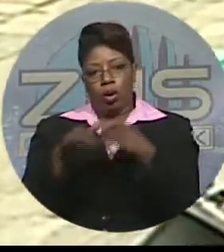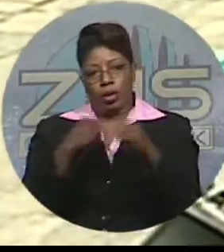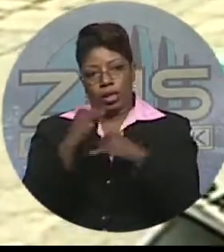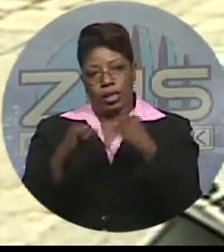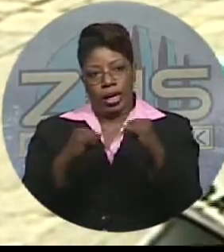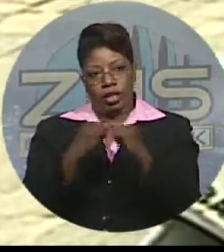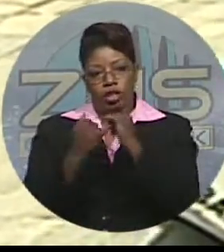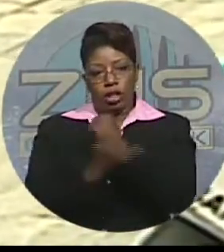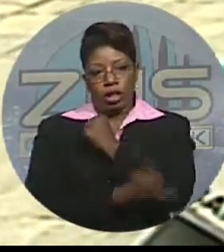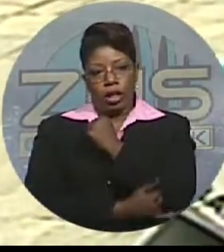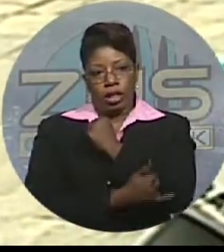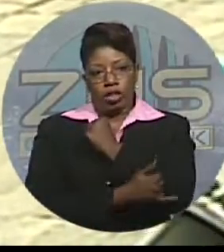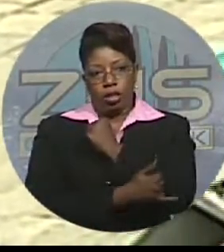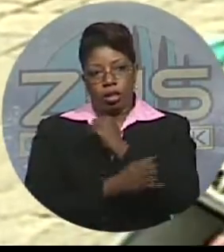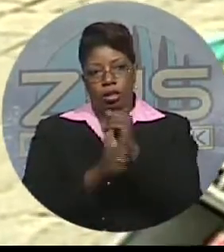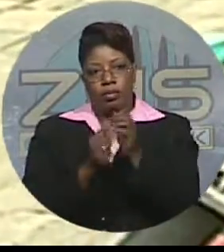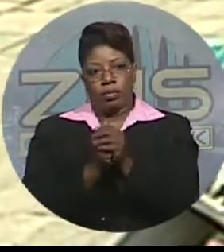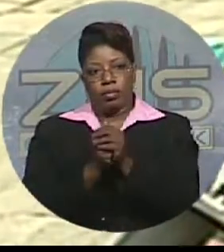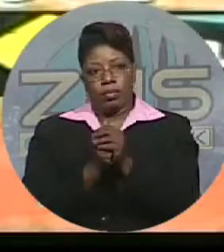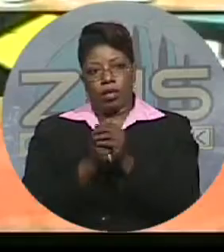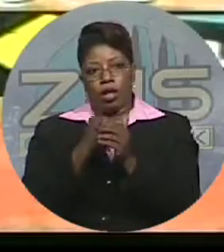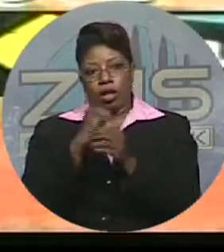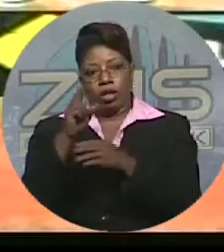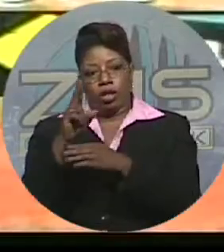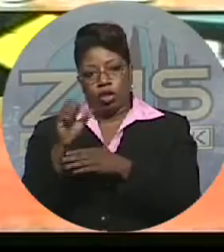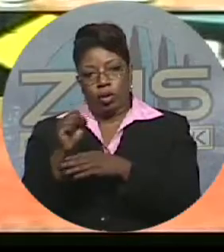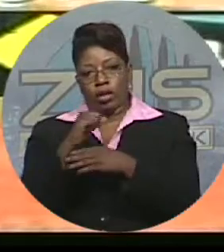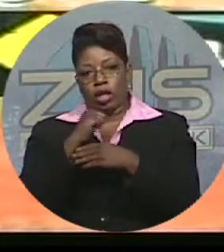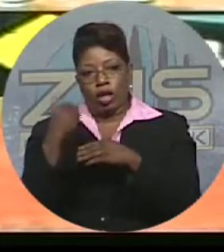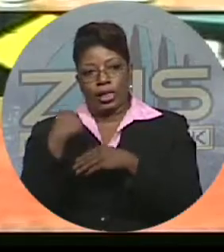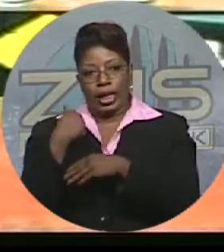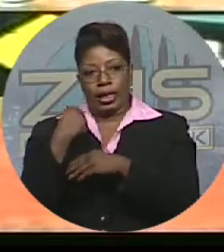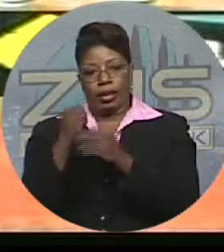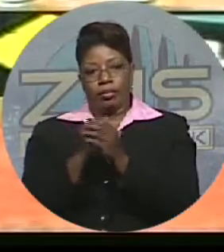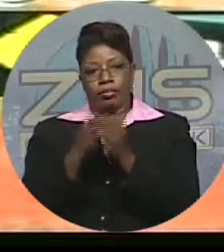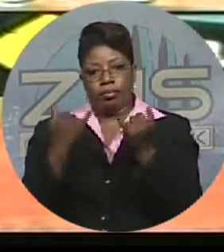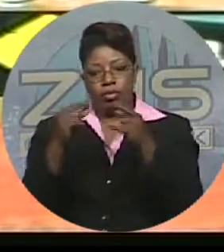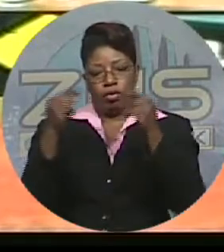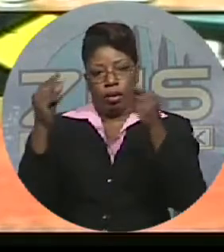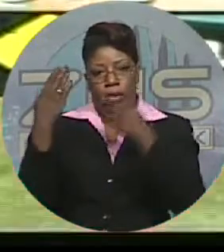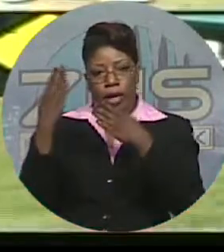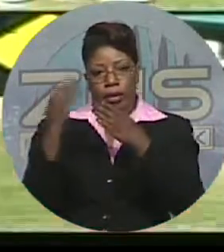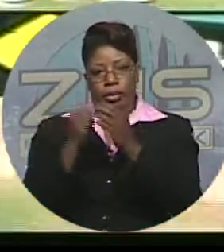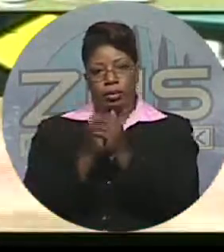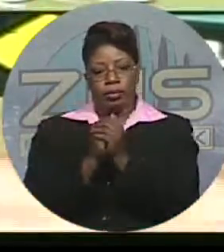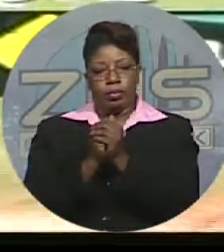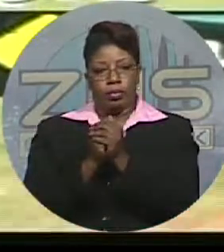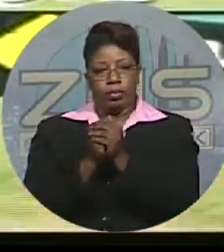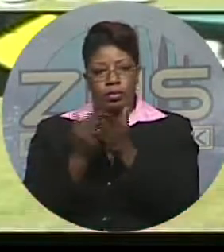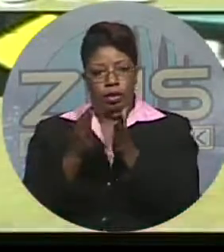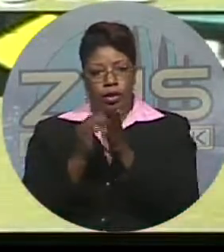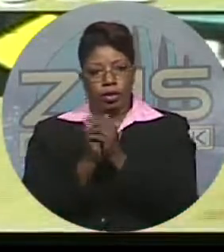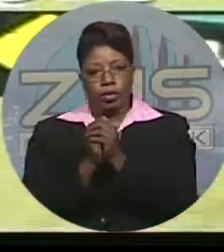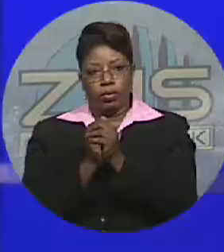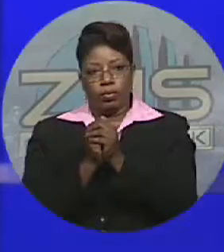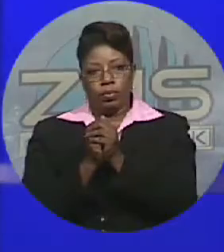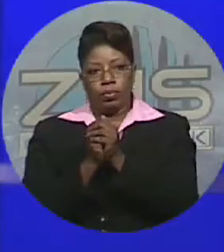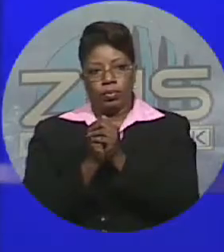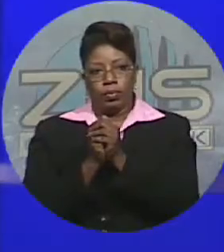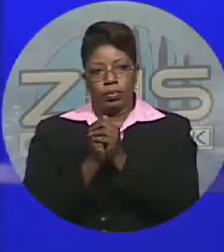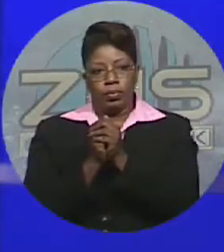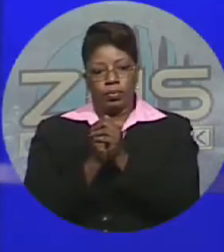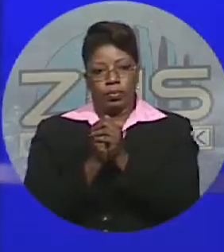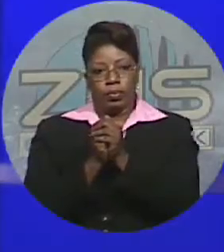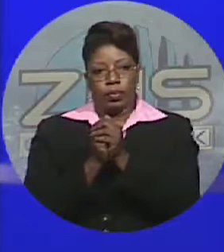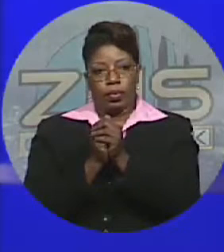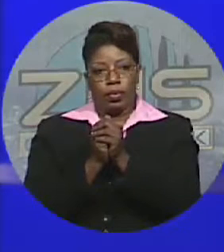countries, basically all the non-draft countries, so not the US and not Canada. In Grand Bahama for ZNS Total Sports, I'm Charles Fisher.